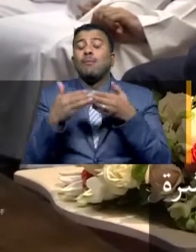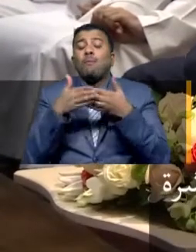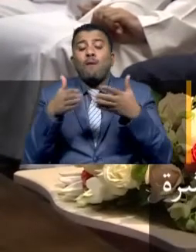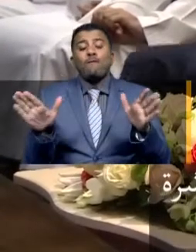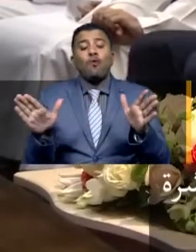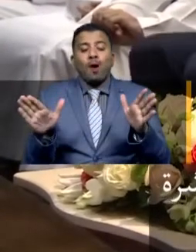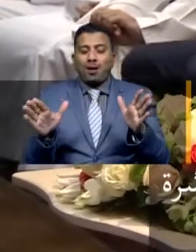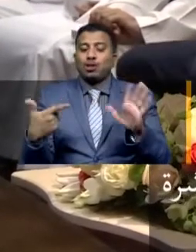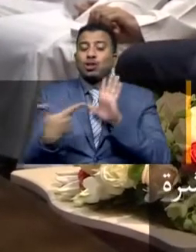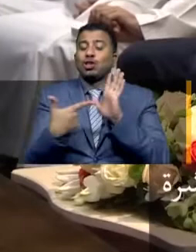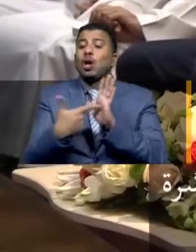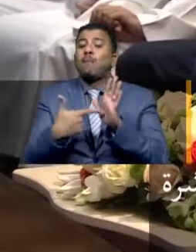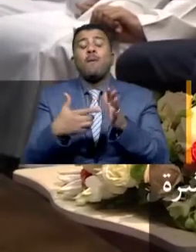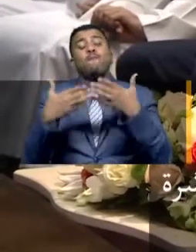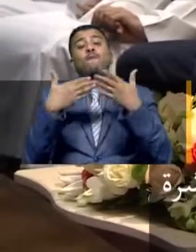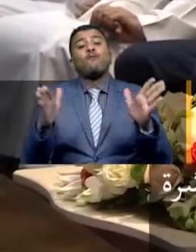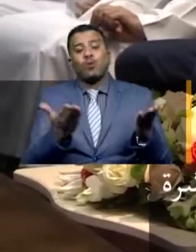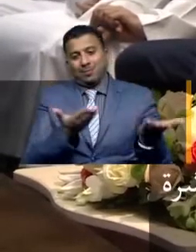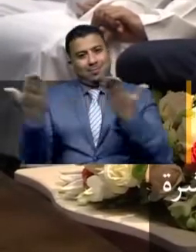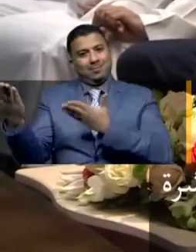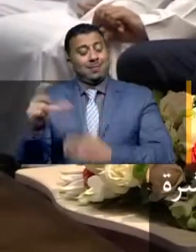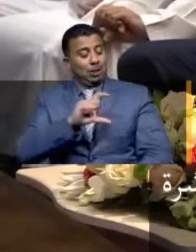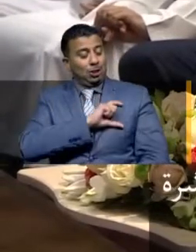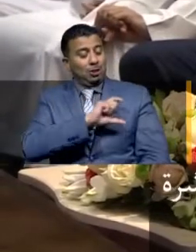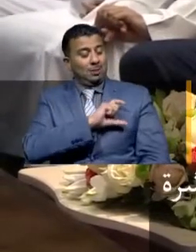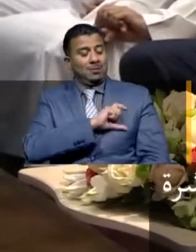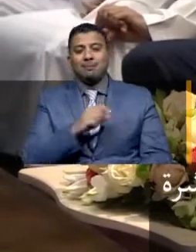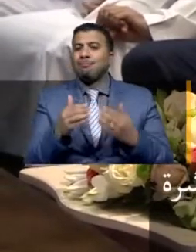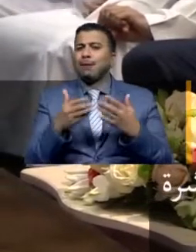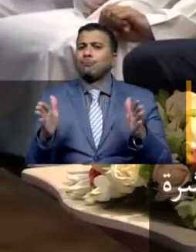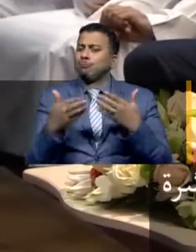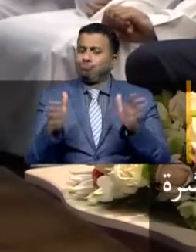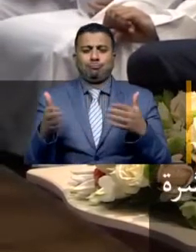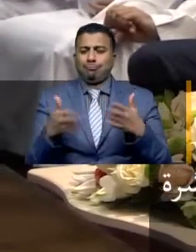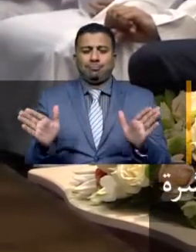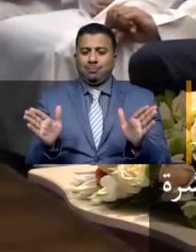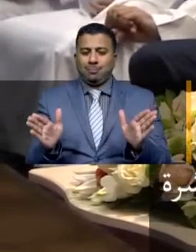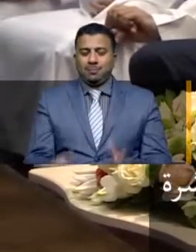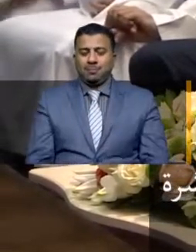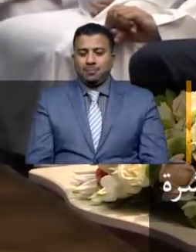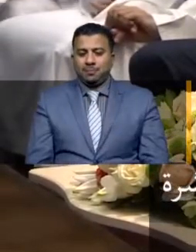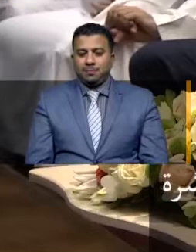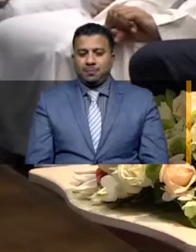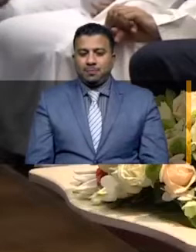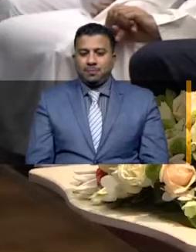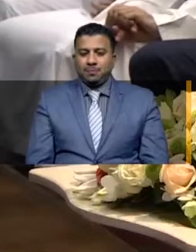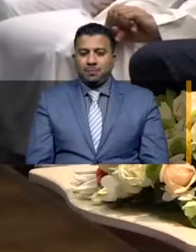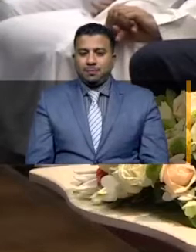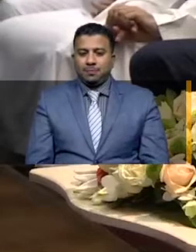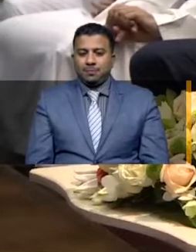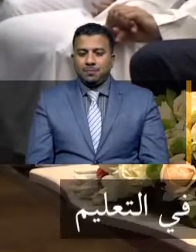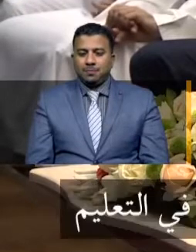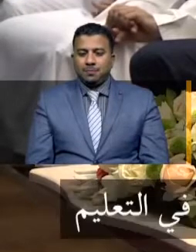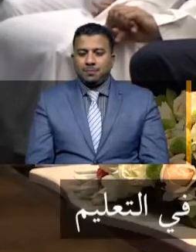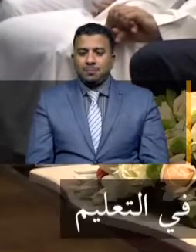questioning them. They come straight like a mark on their heads just to come. Doors are open.